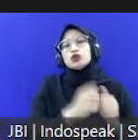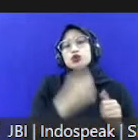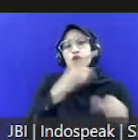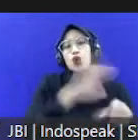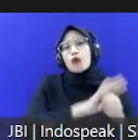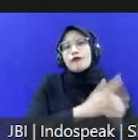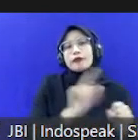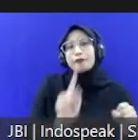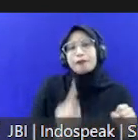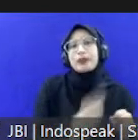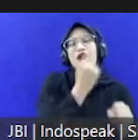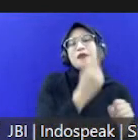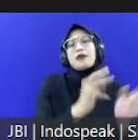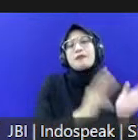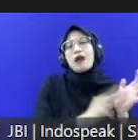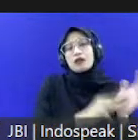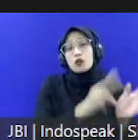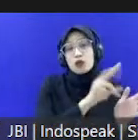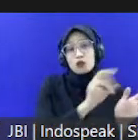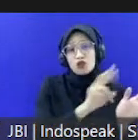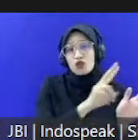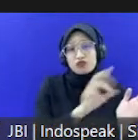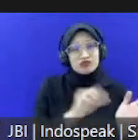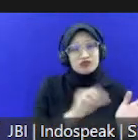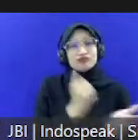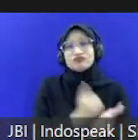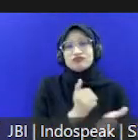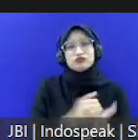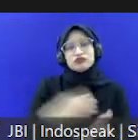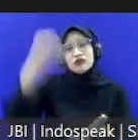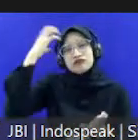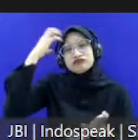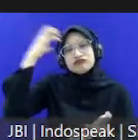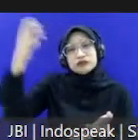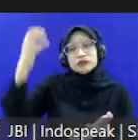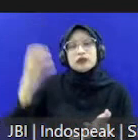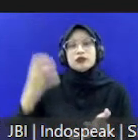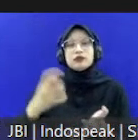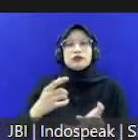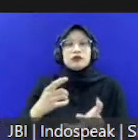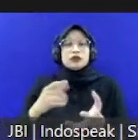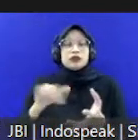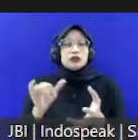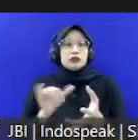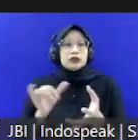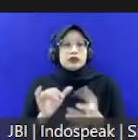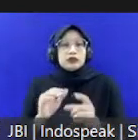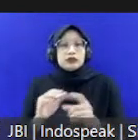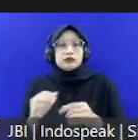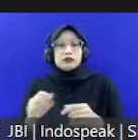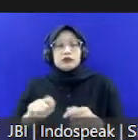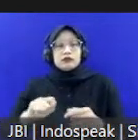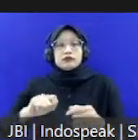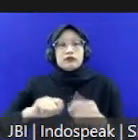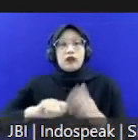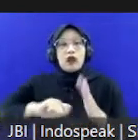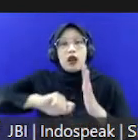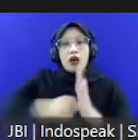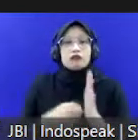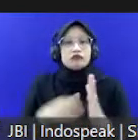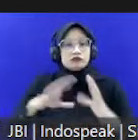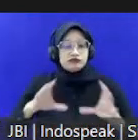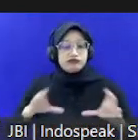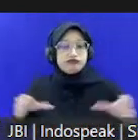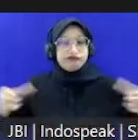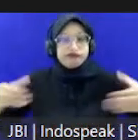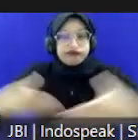never fully activated the health quarantine law. Partial restriction of mobilization is chosen as